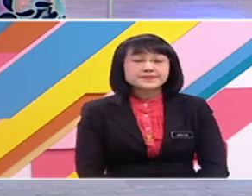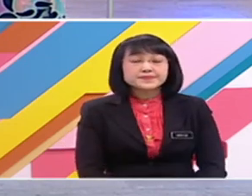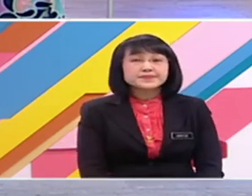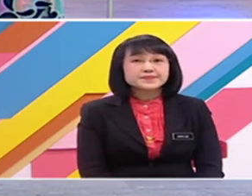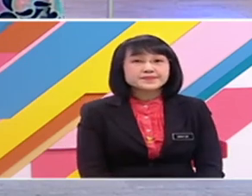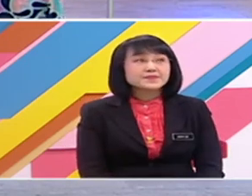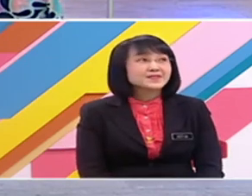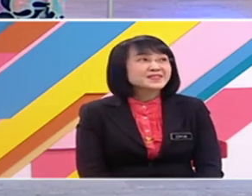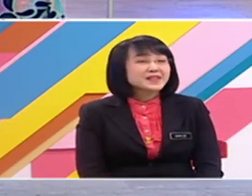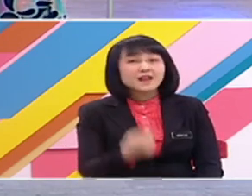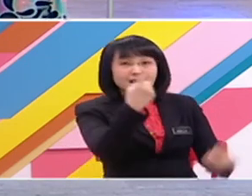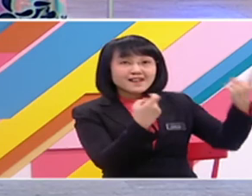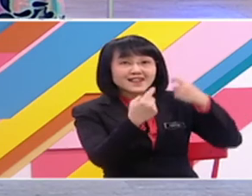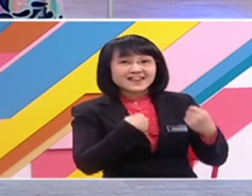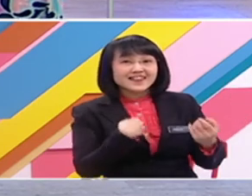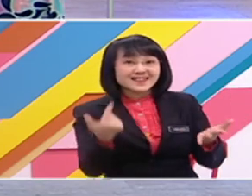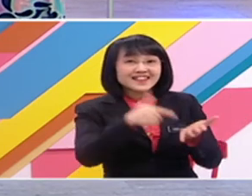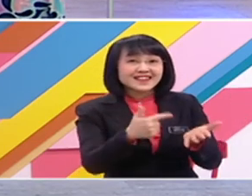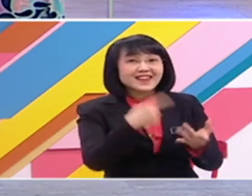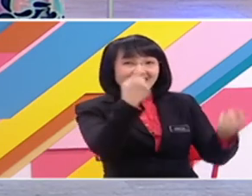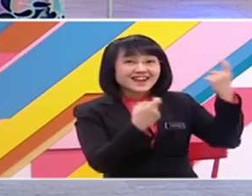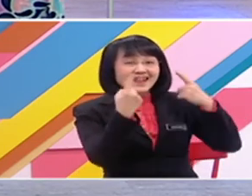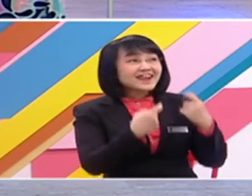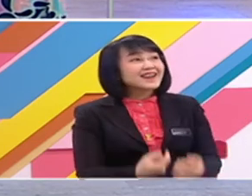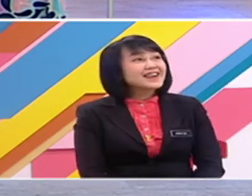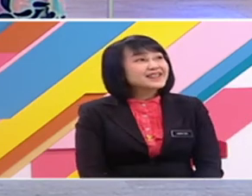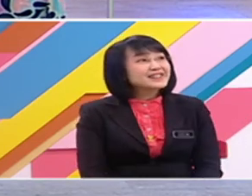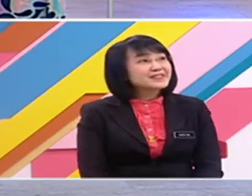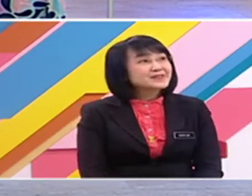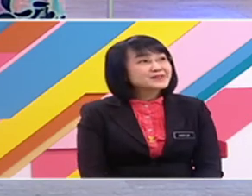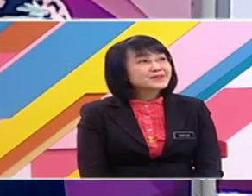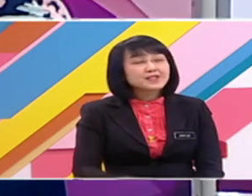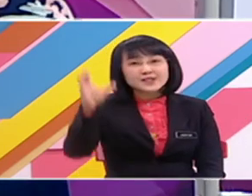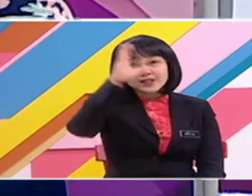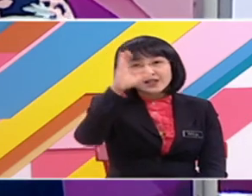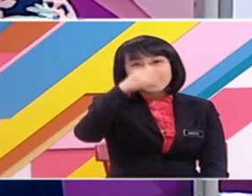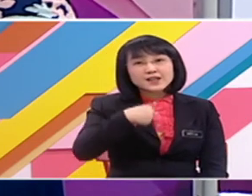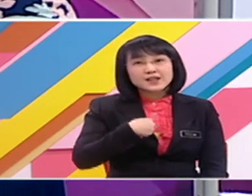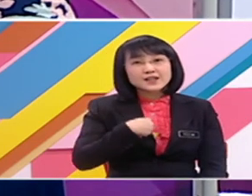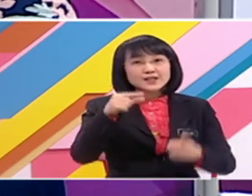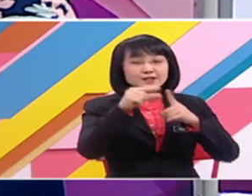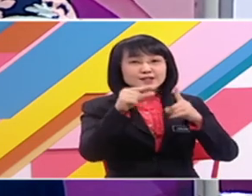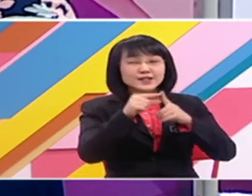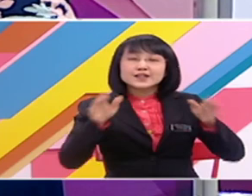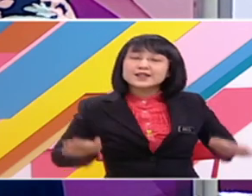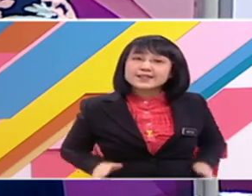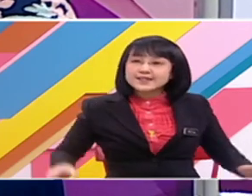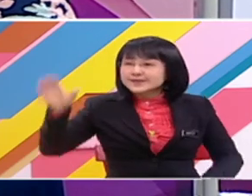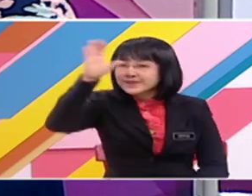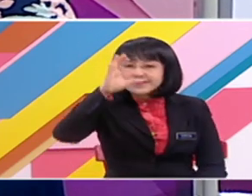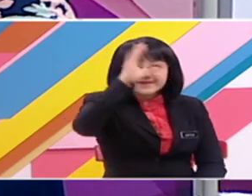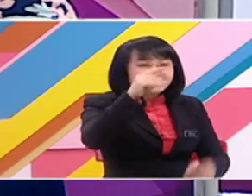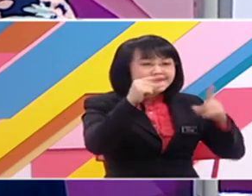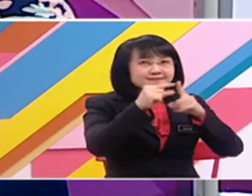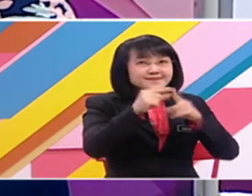I want you to ask me another question. Okay, another question. You find me the words of skirt. Skirt is also